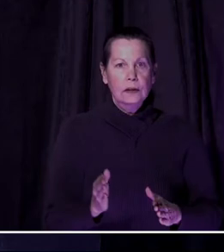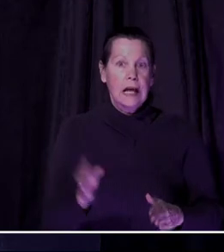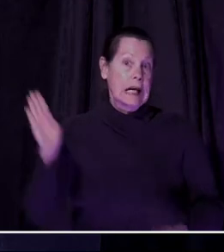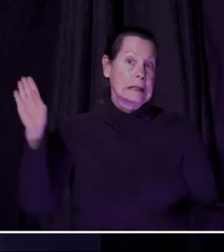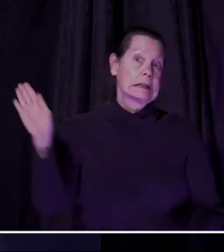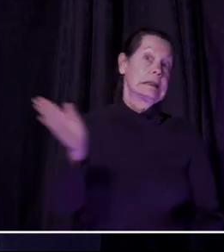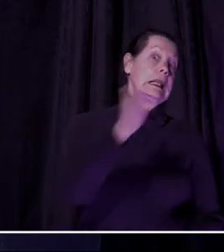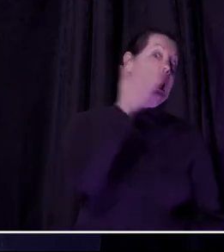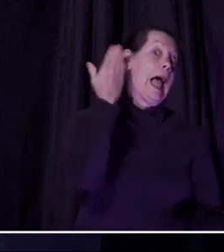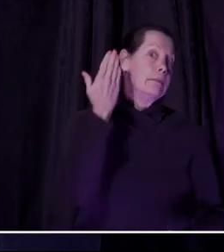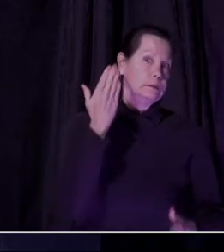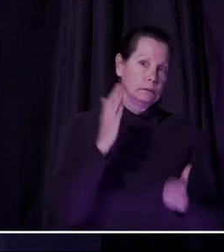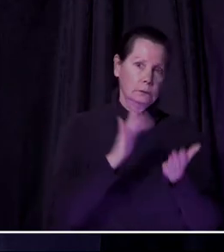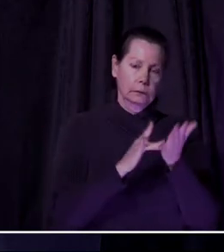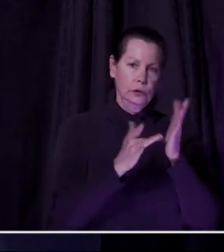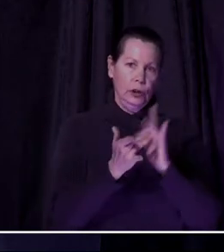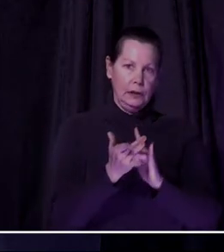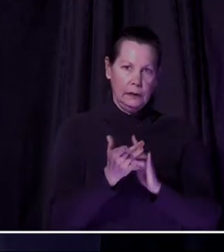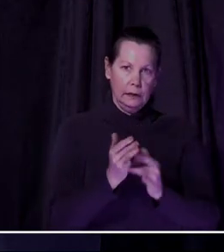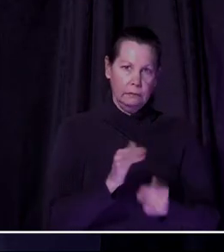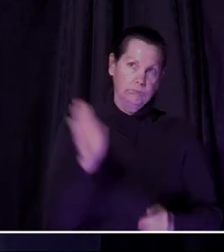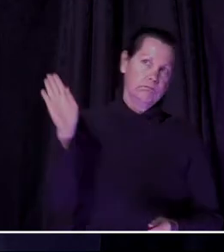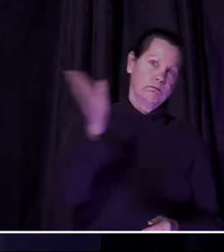The Bible says he slapped him.